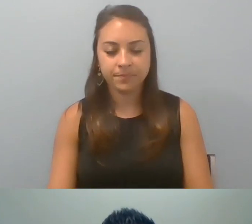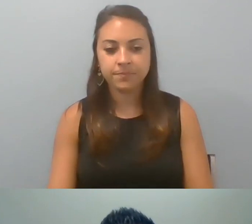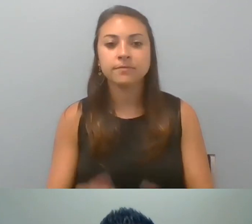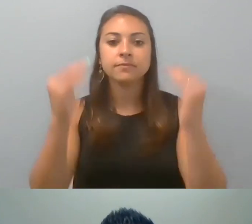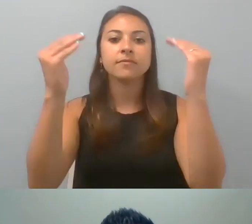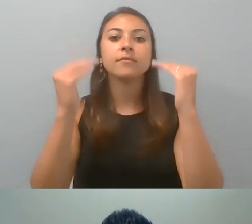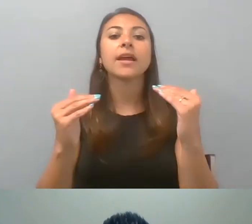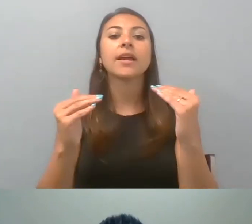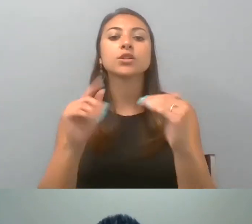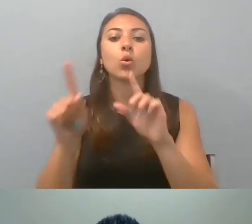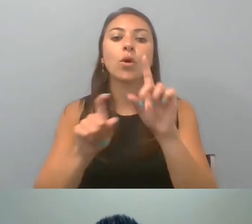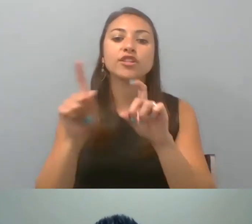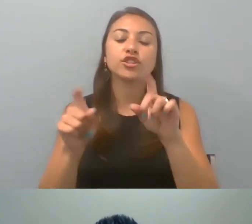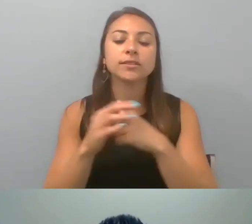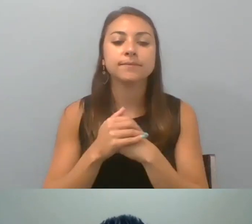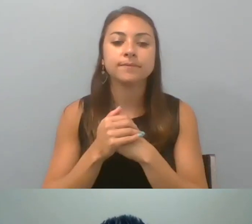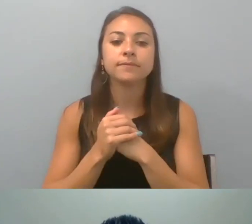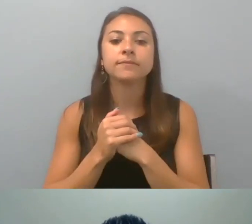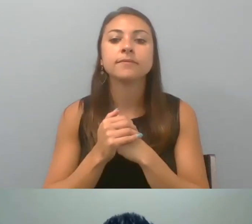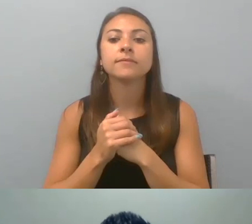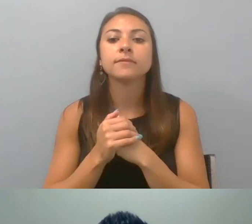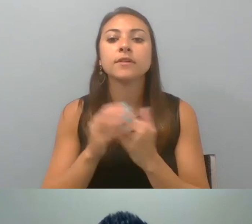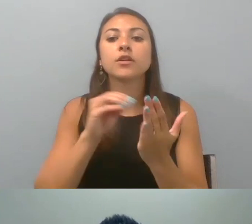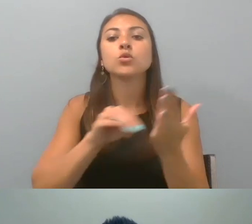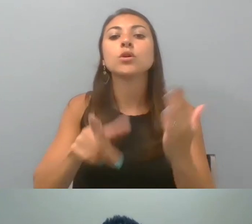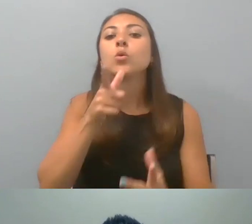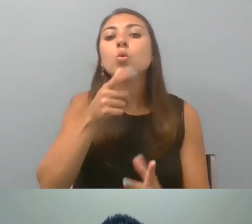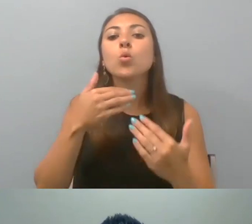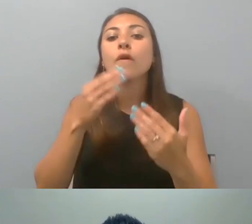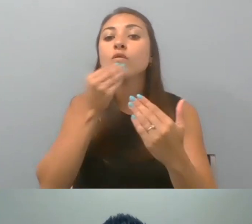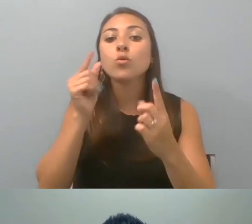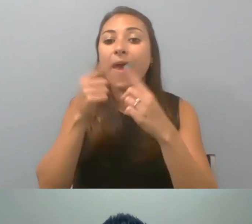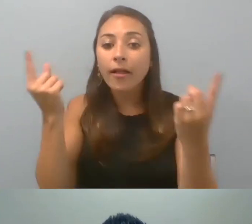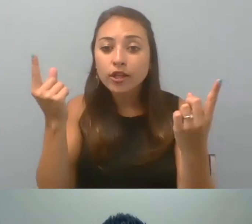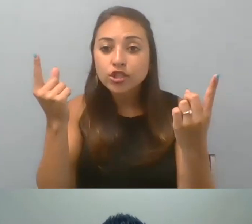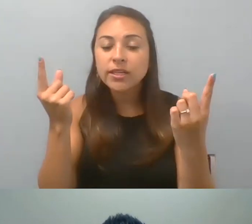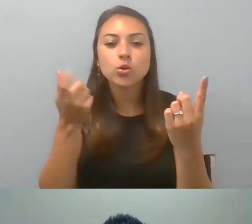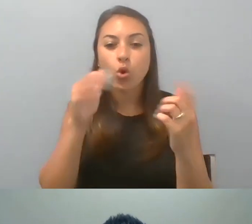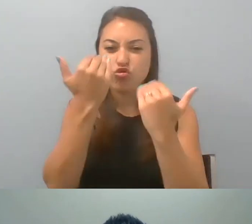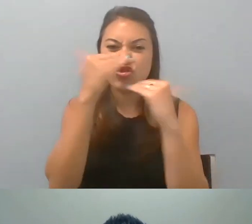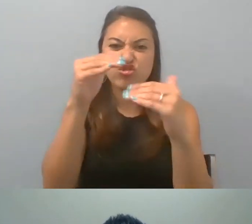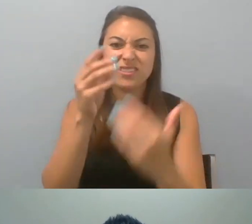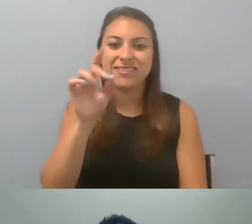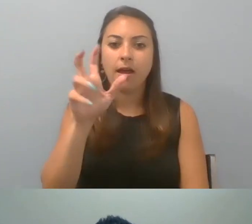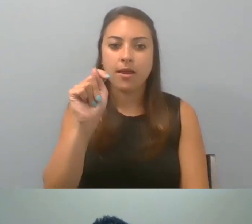next question involves students who have food allergies or who have restricted diets,